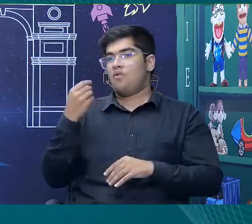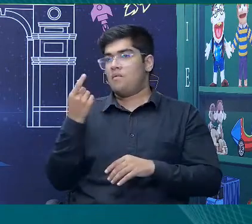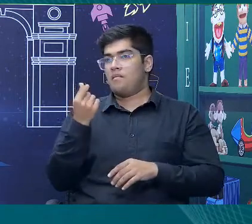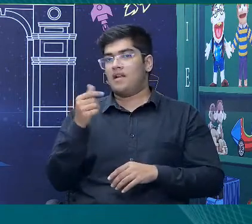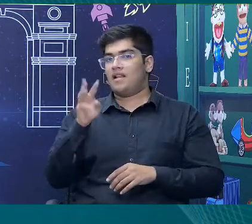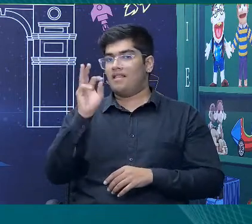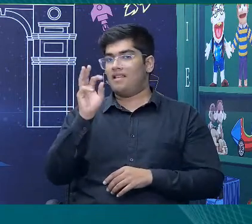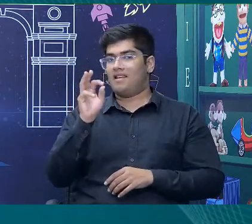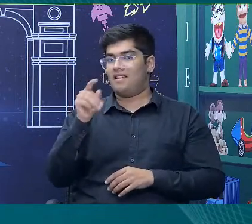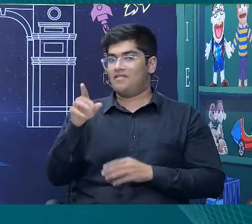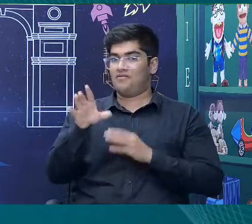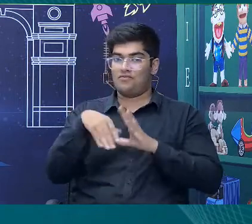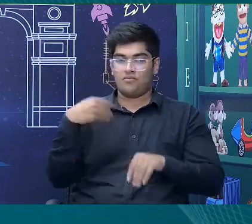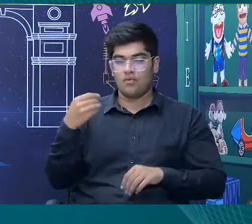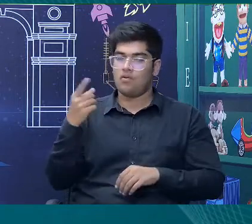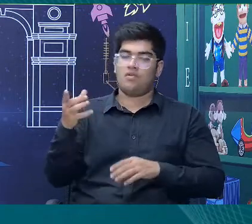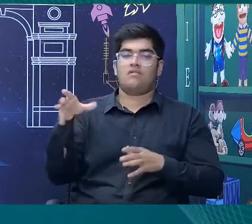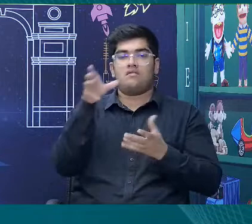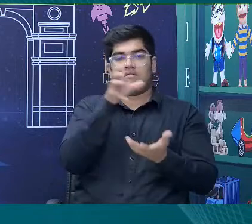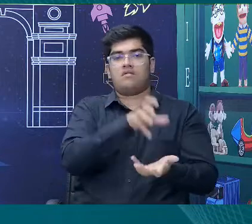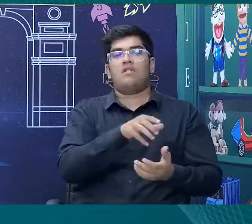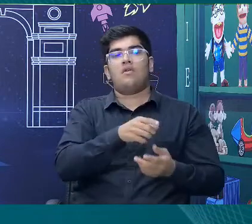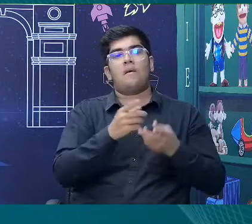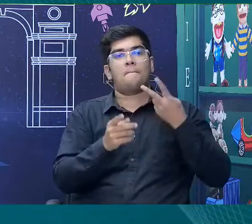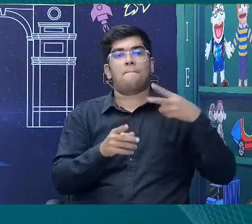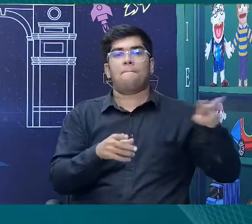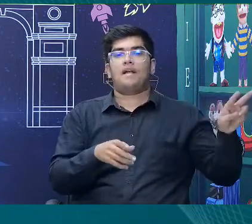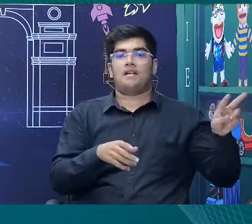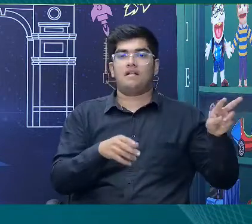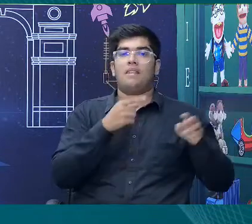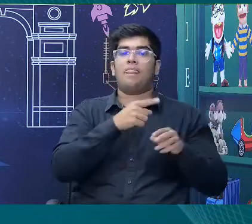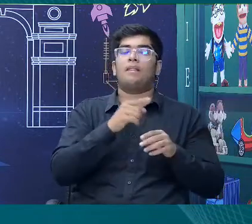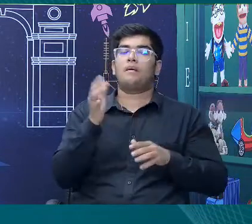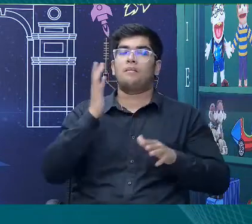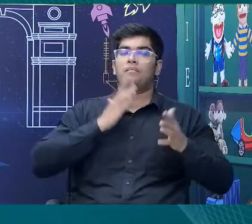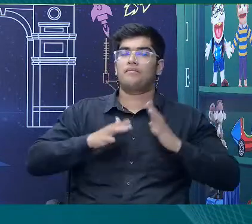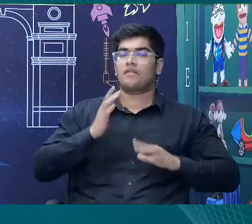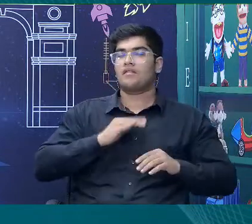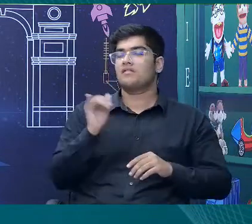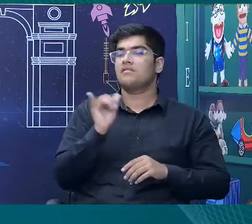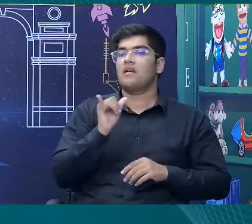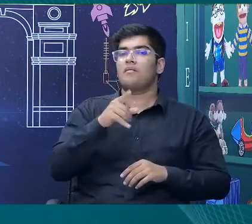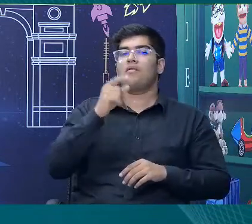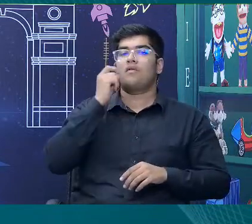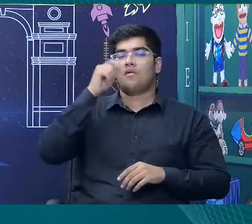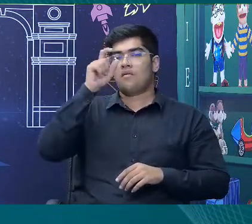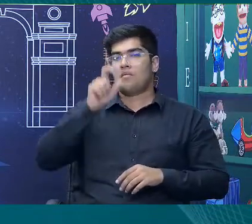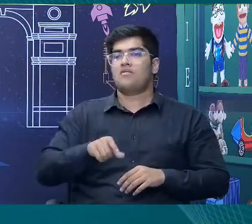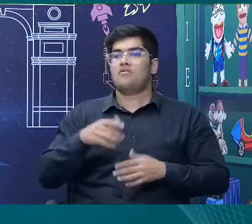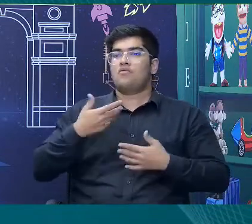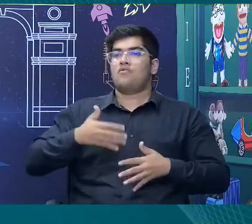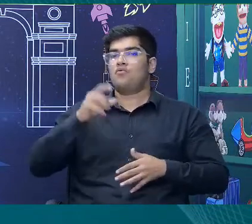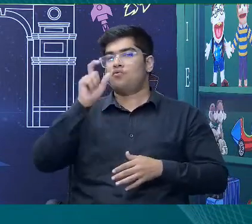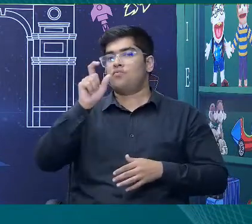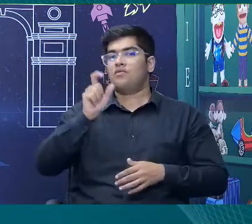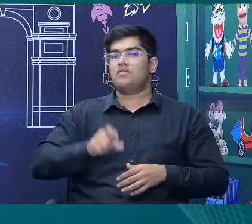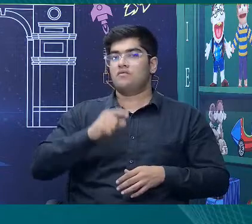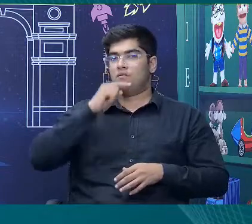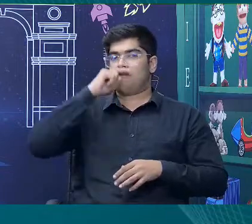be returned to the old crofter. So he is behaving like the captain, he is behaving like a gentleman, because he